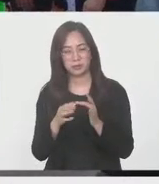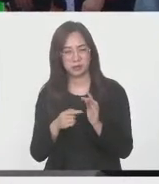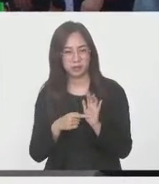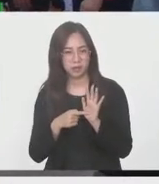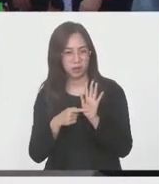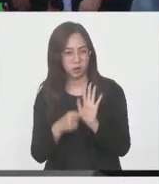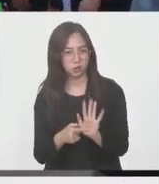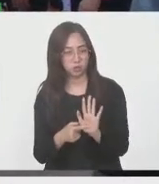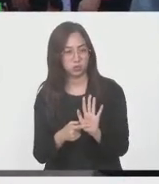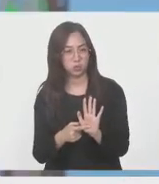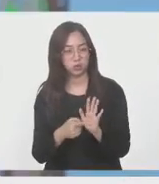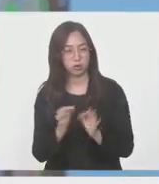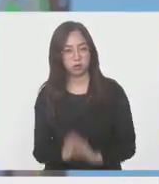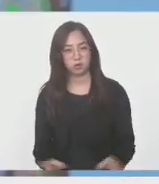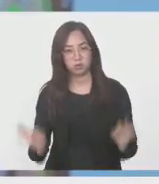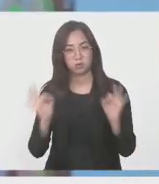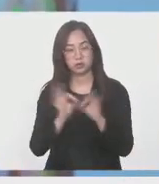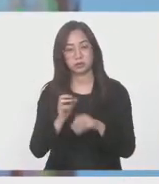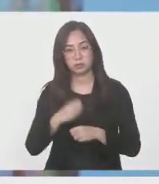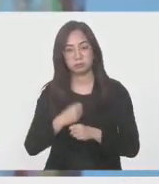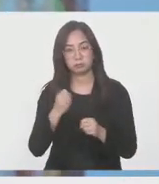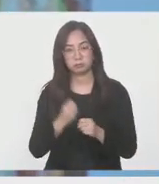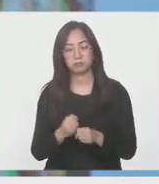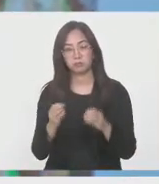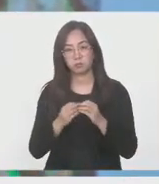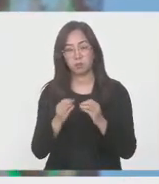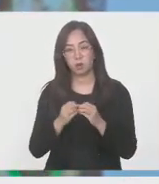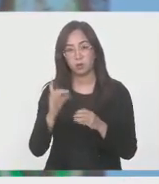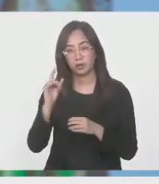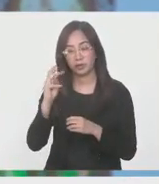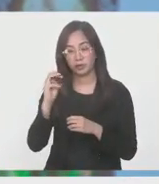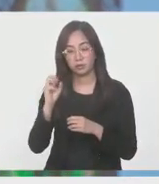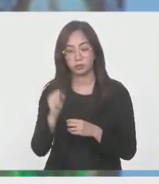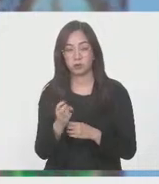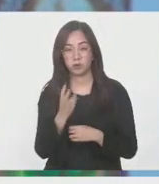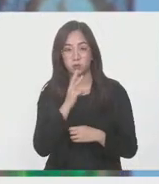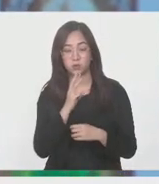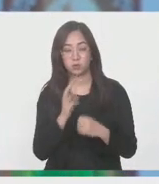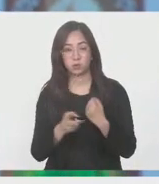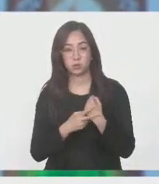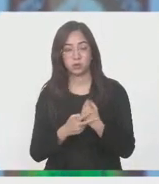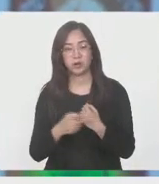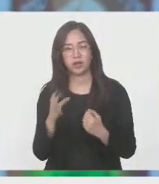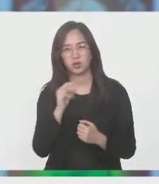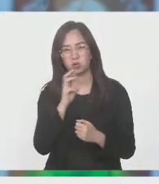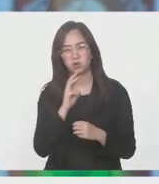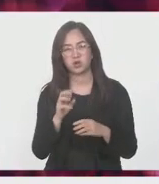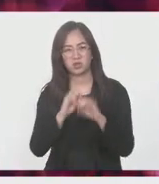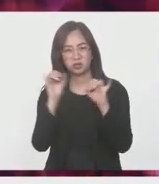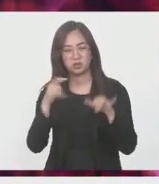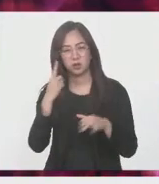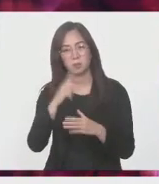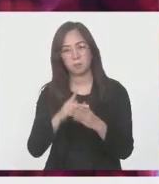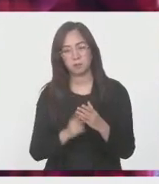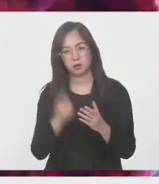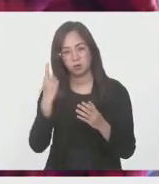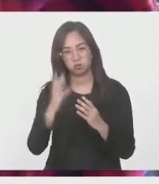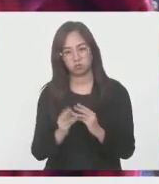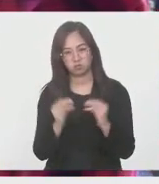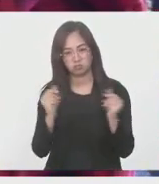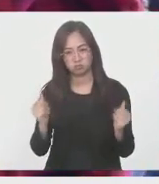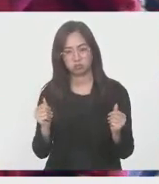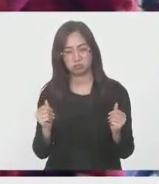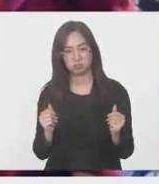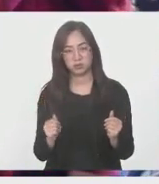specifically highlighted the importance of constructing additional dams and water impounding systems as part of these sustainable solutions.